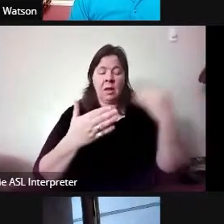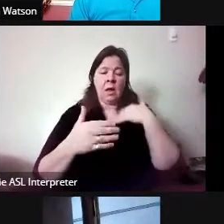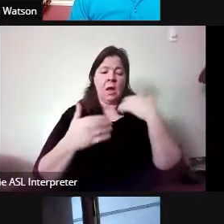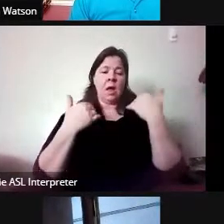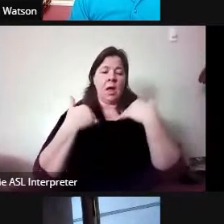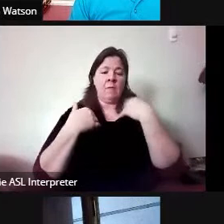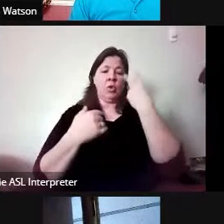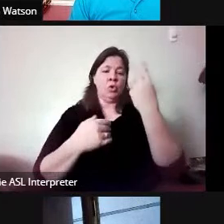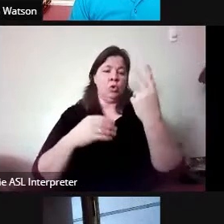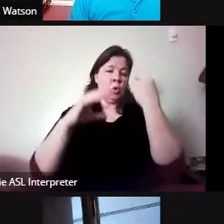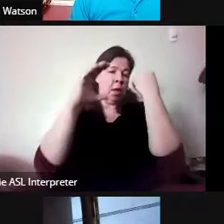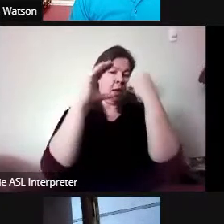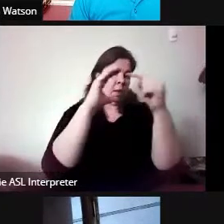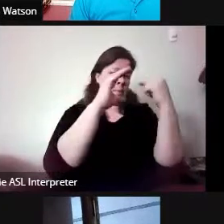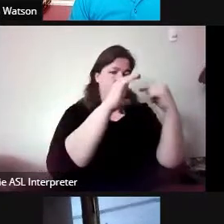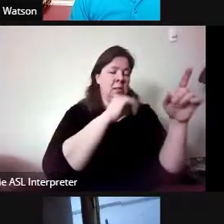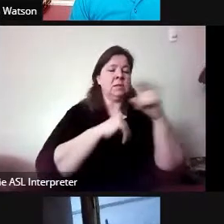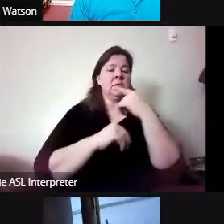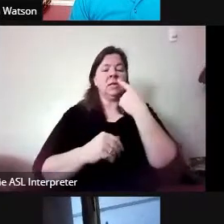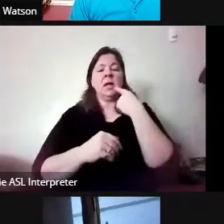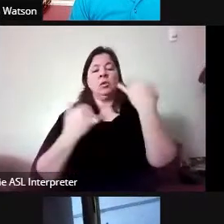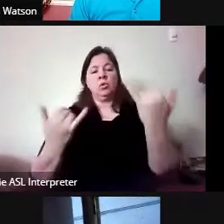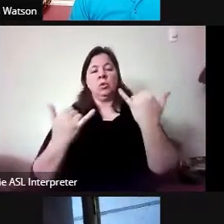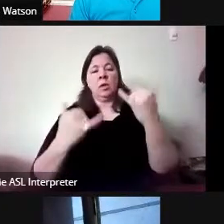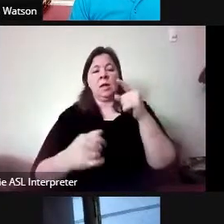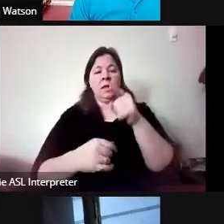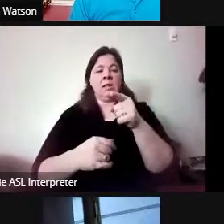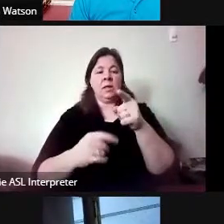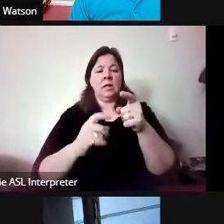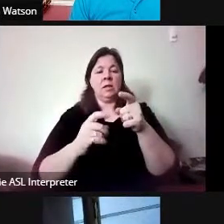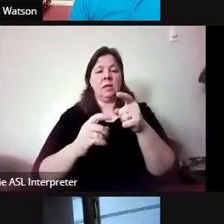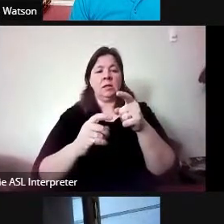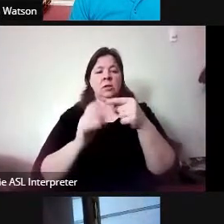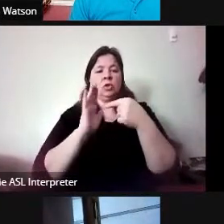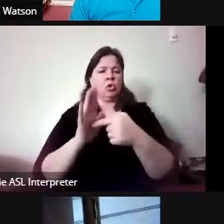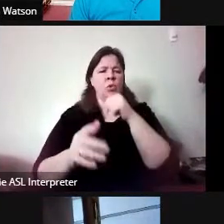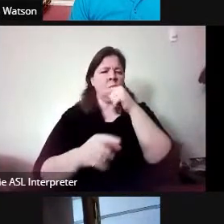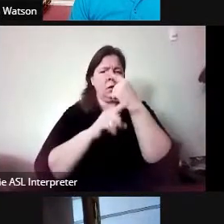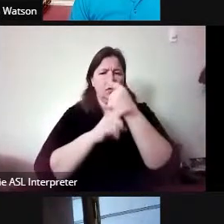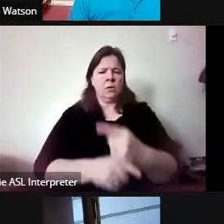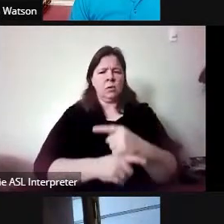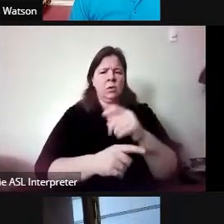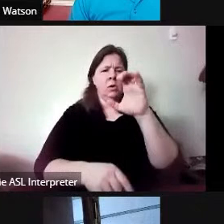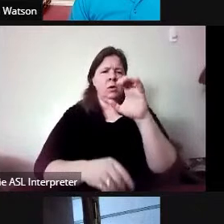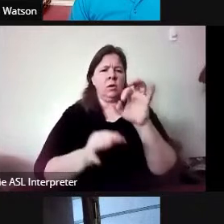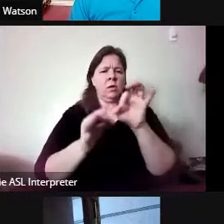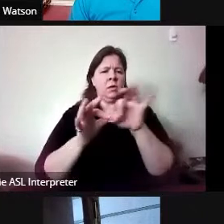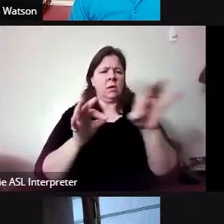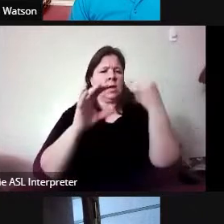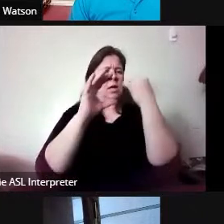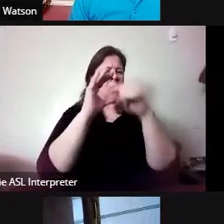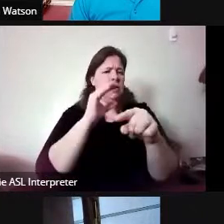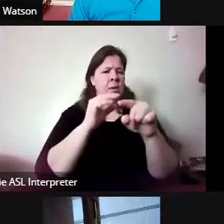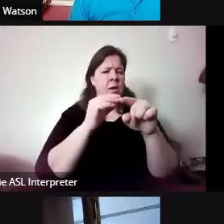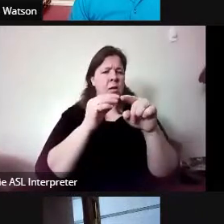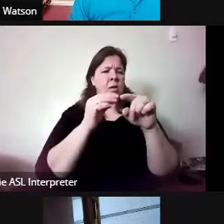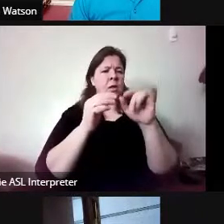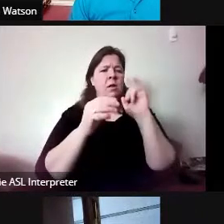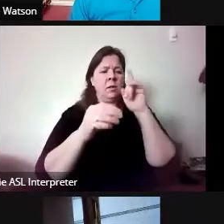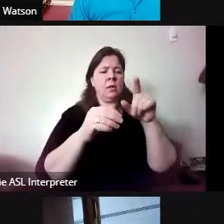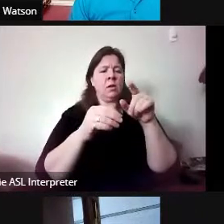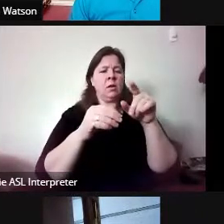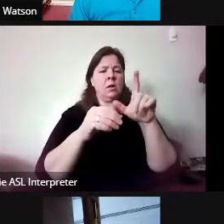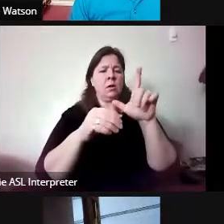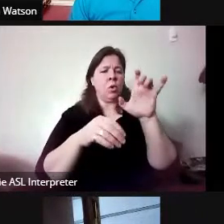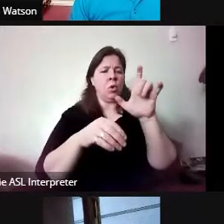2 emails today where they said that it's showing incorrect credentials or email, what have you, but they've